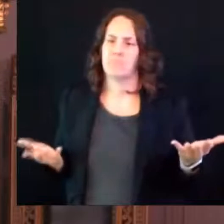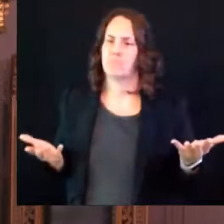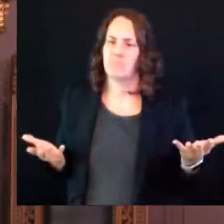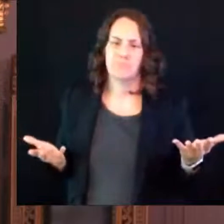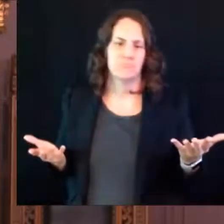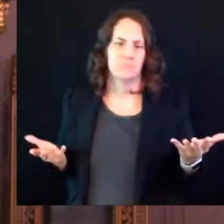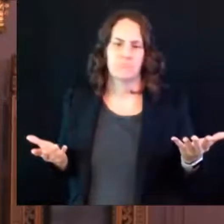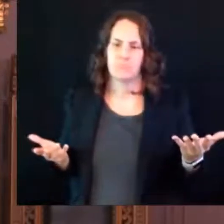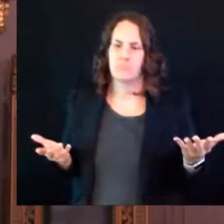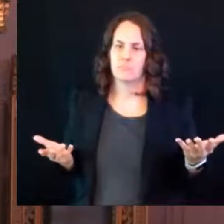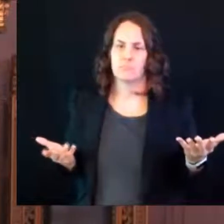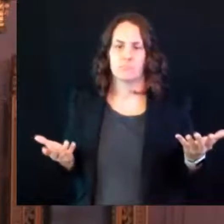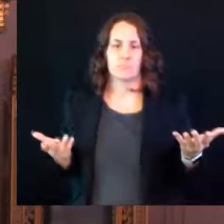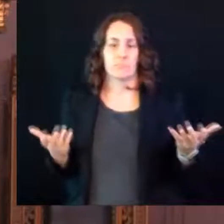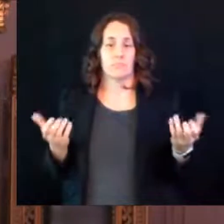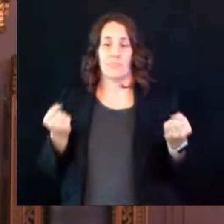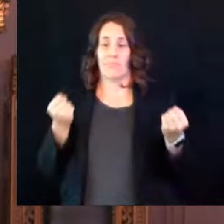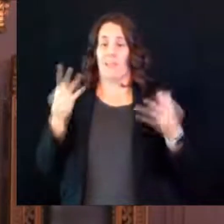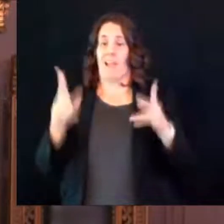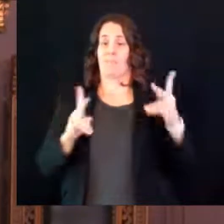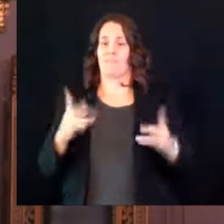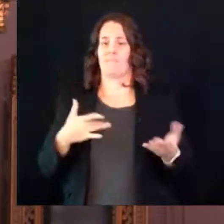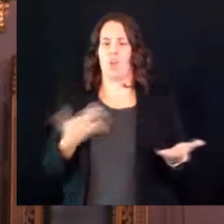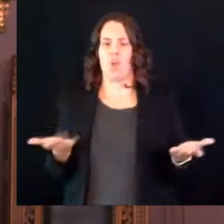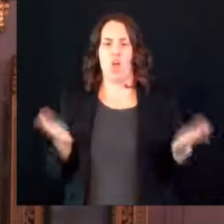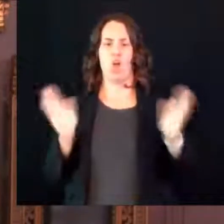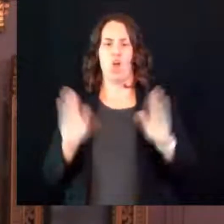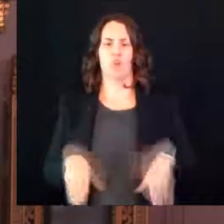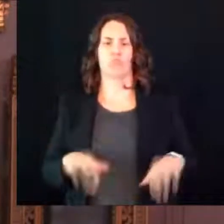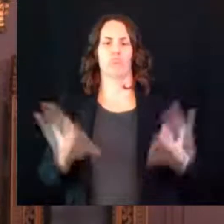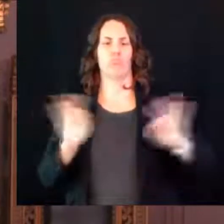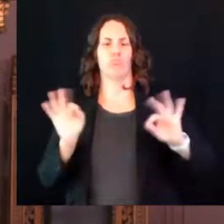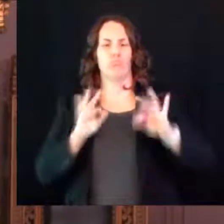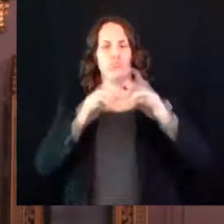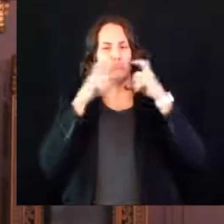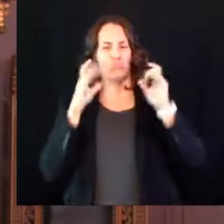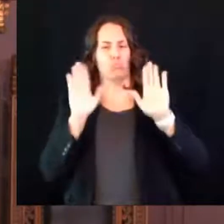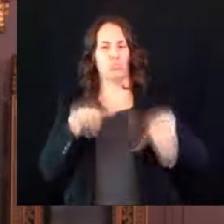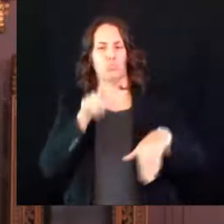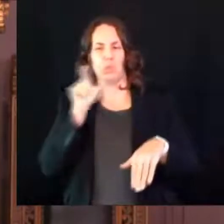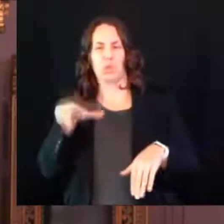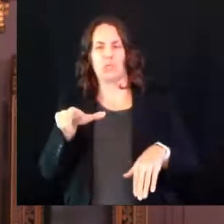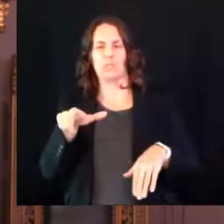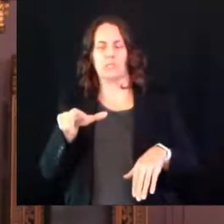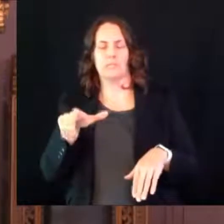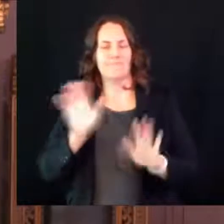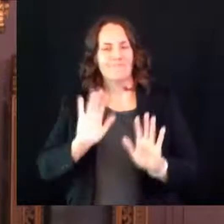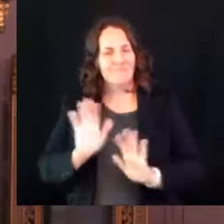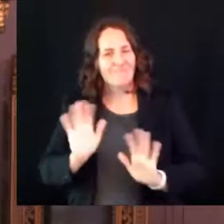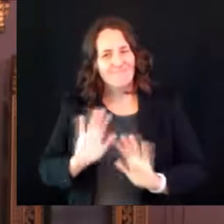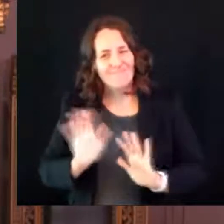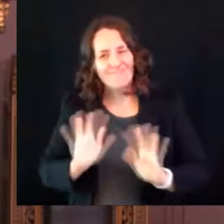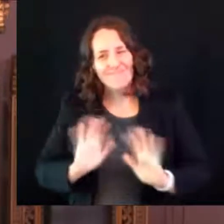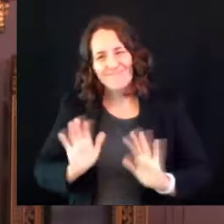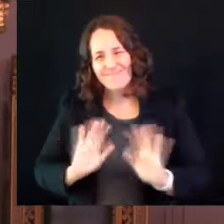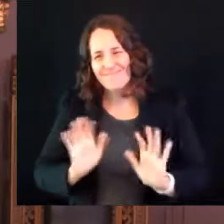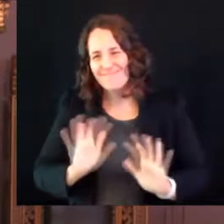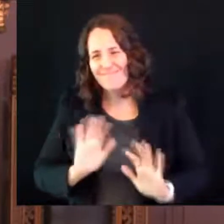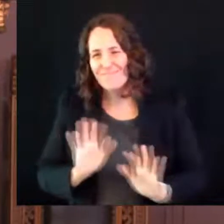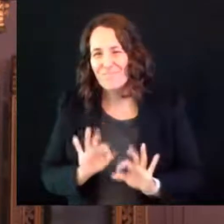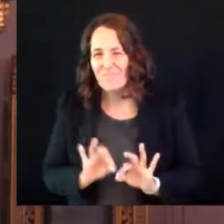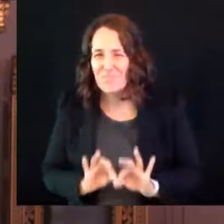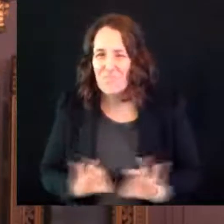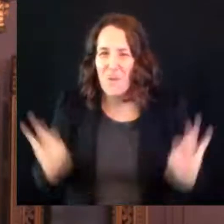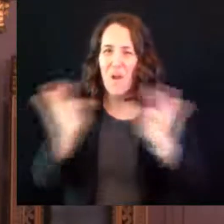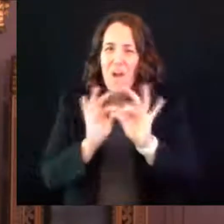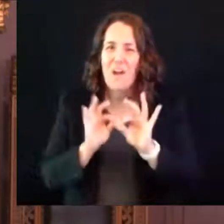complaints, just like people do hear those complaints locally, and it's our goal to continue to reach out to